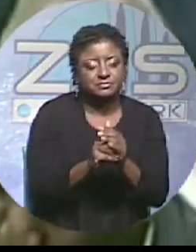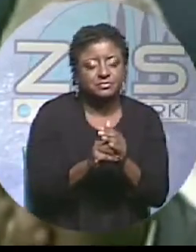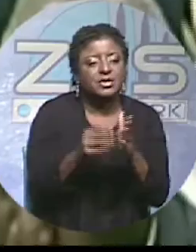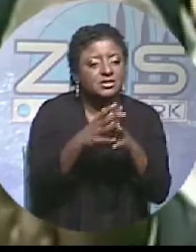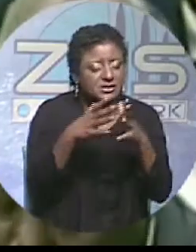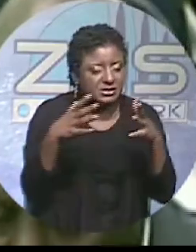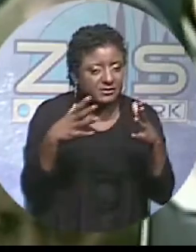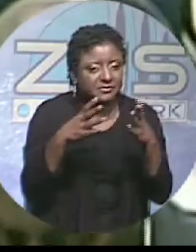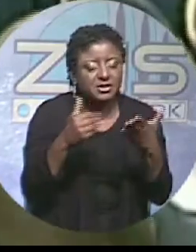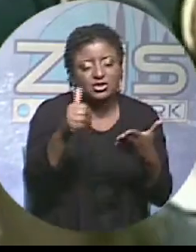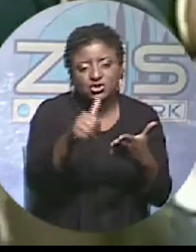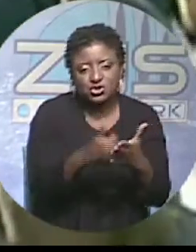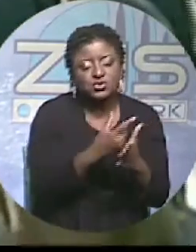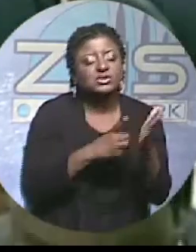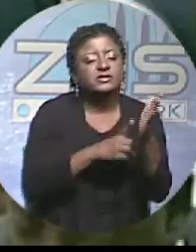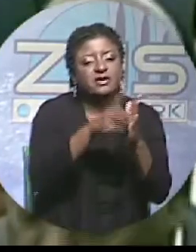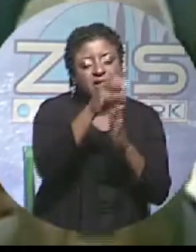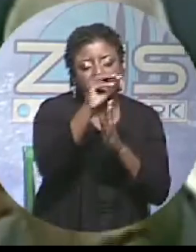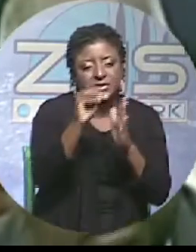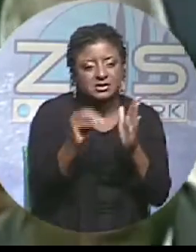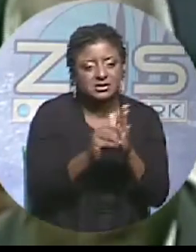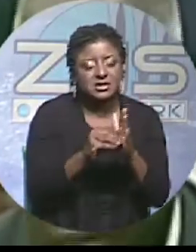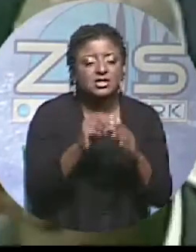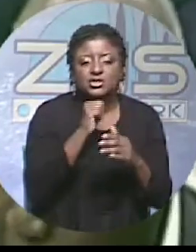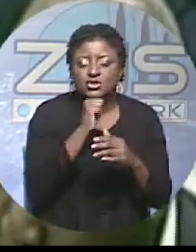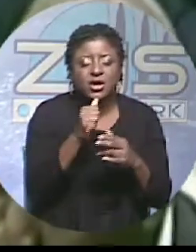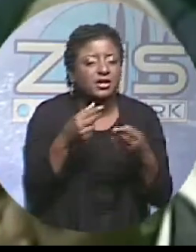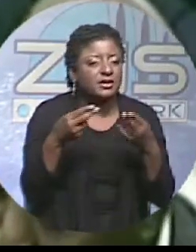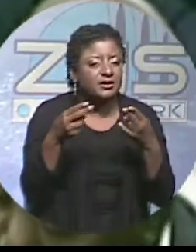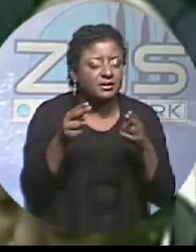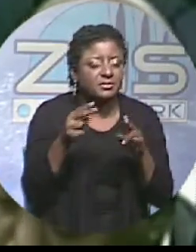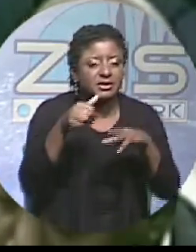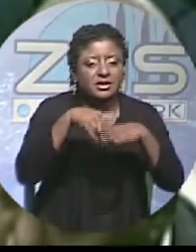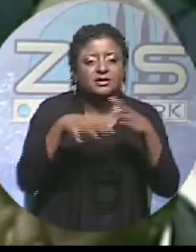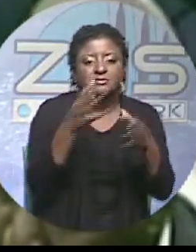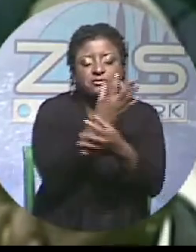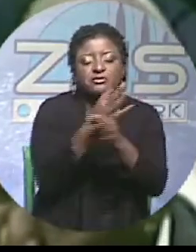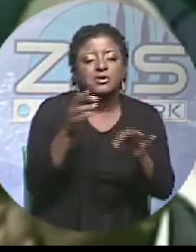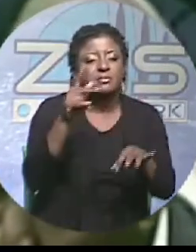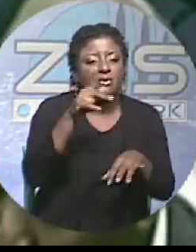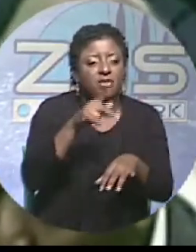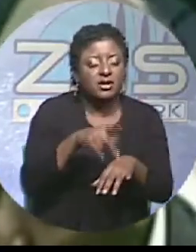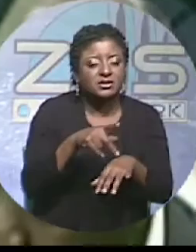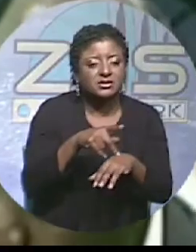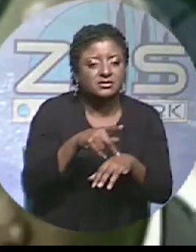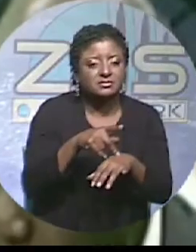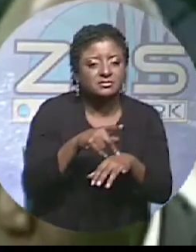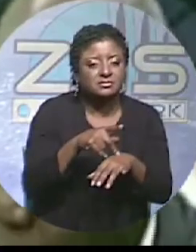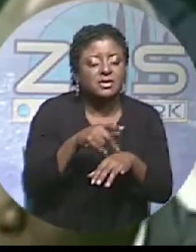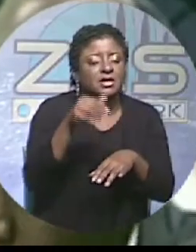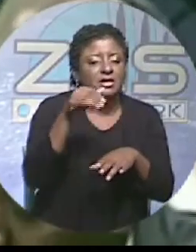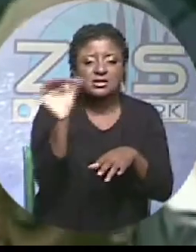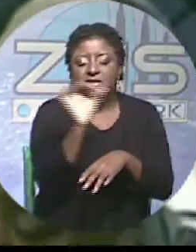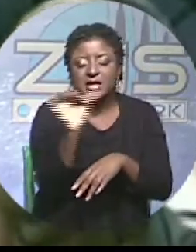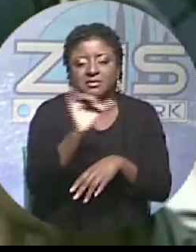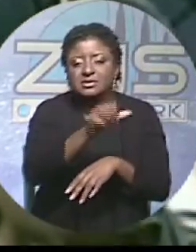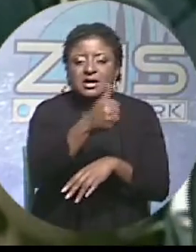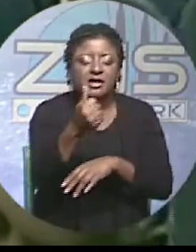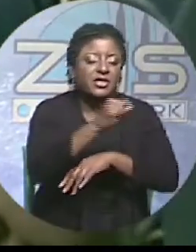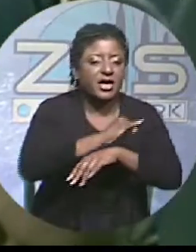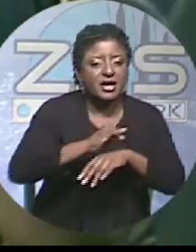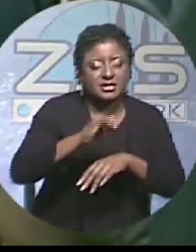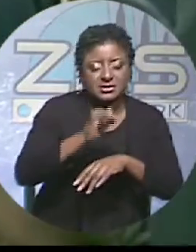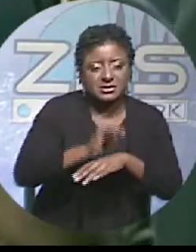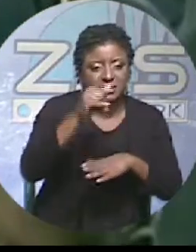new development is not taking place in Freeport in the same manner as other islands in the